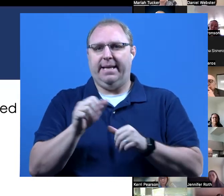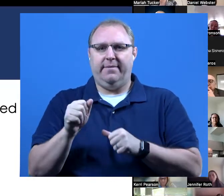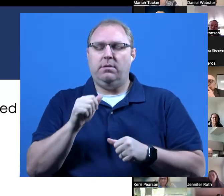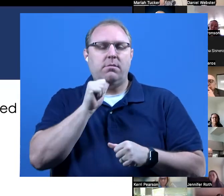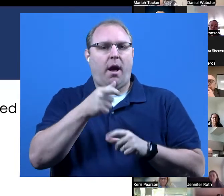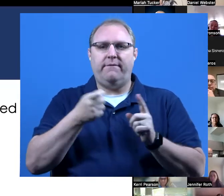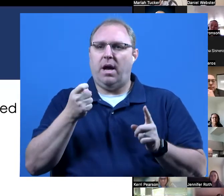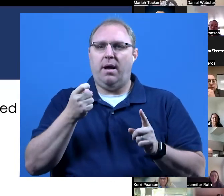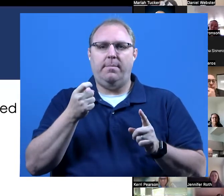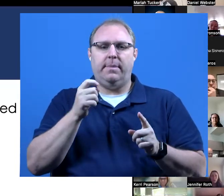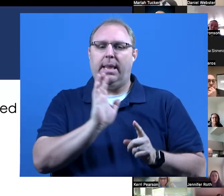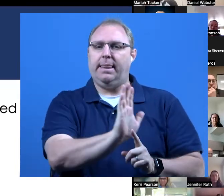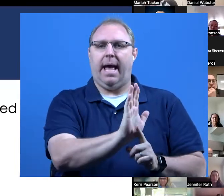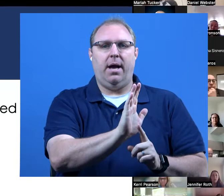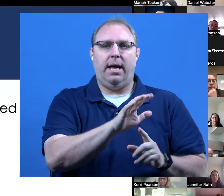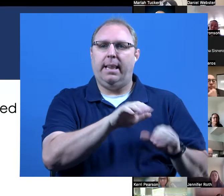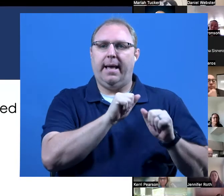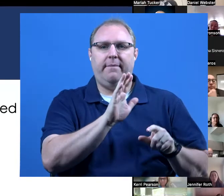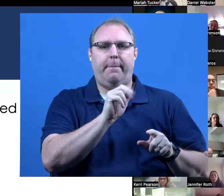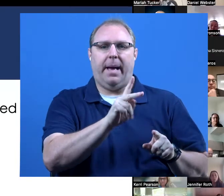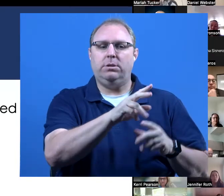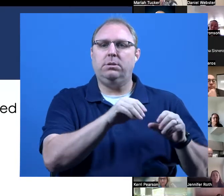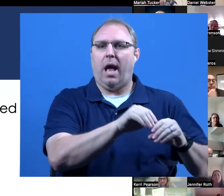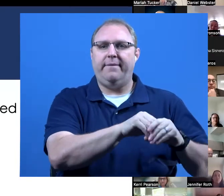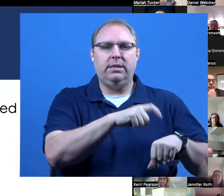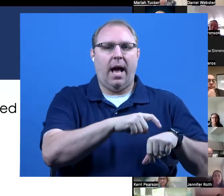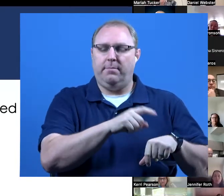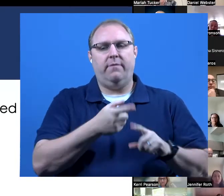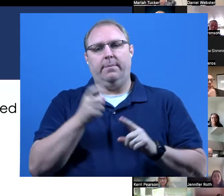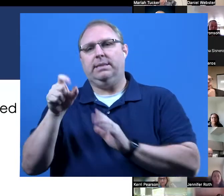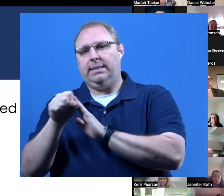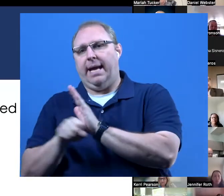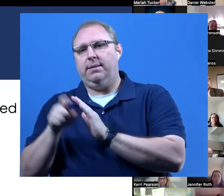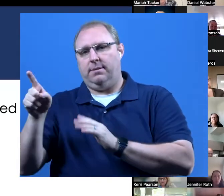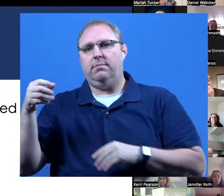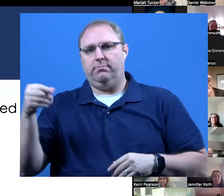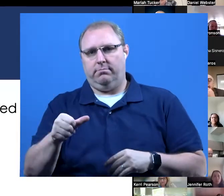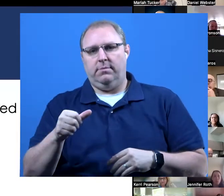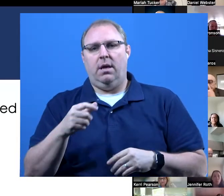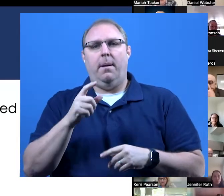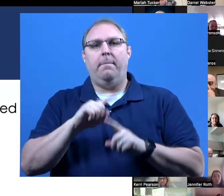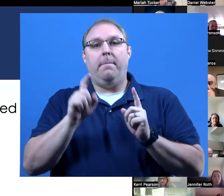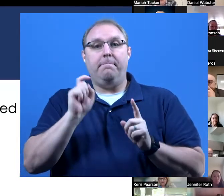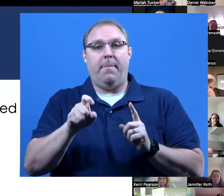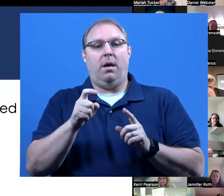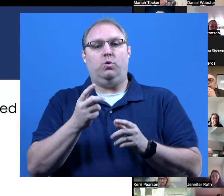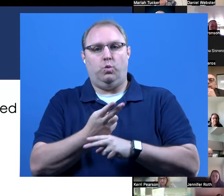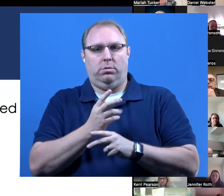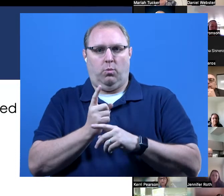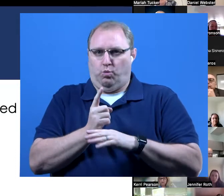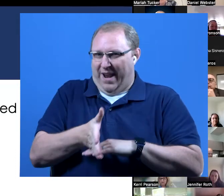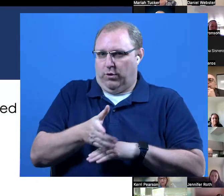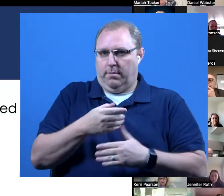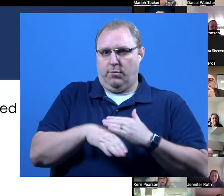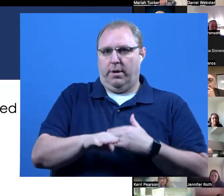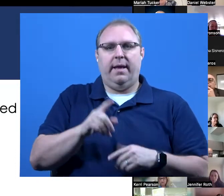or 120 hours of paid leave. This leave does not come from the employee's leave bank, strictly comes from the state. It